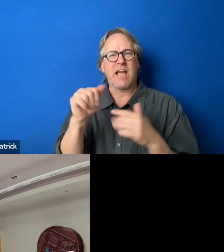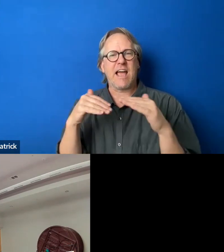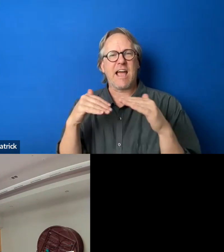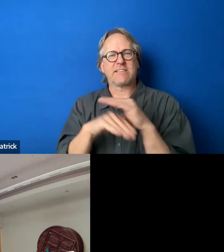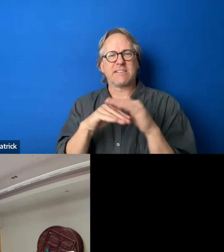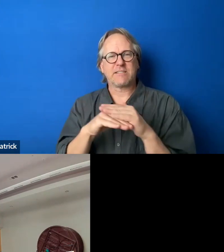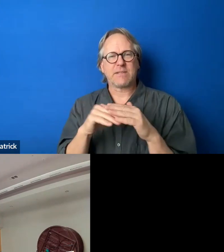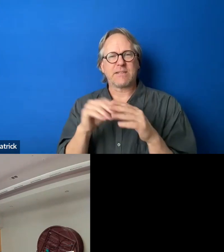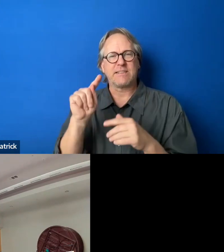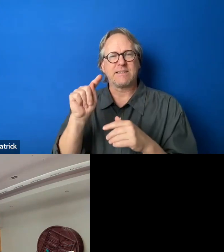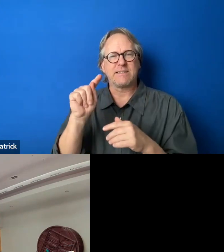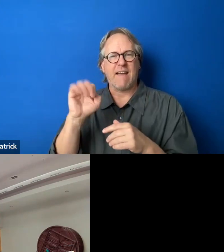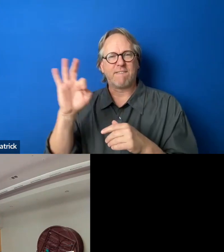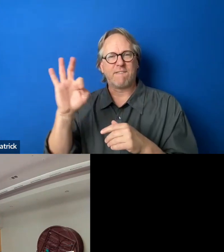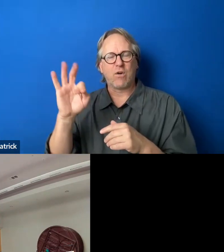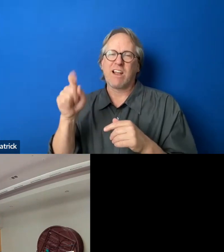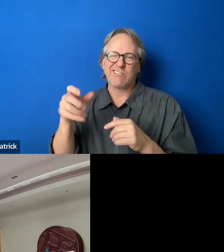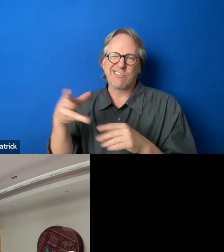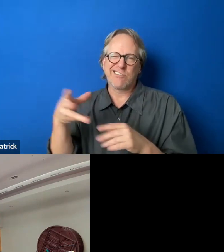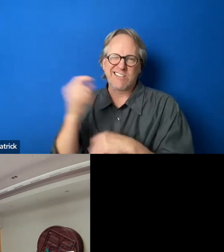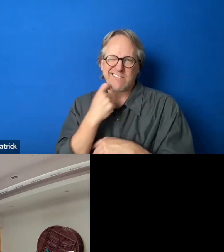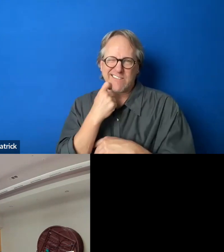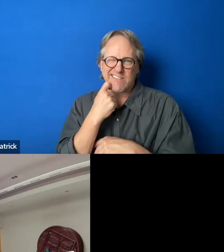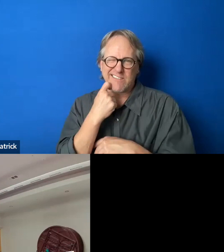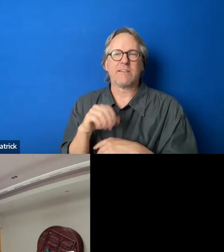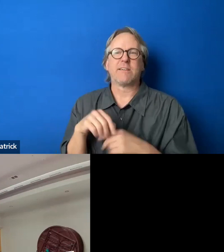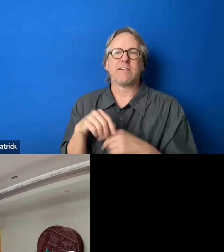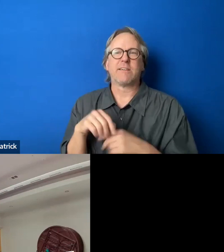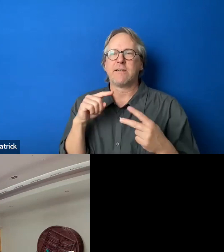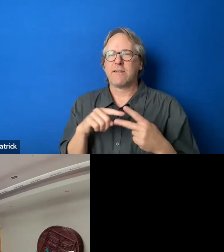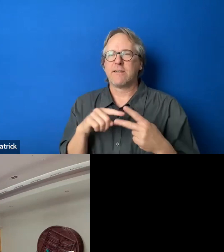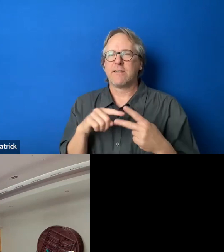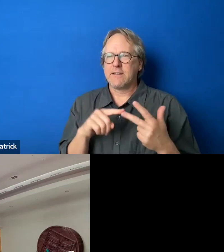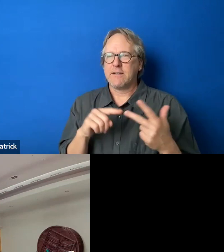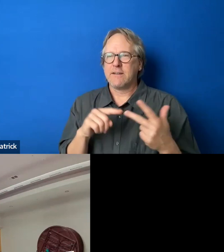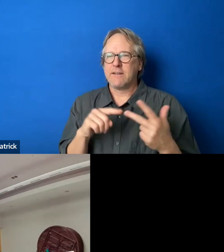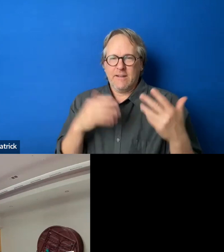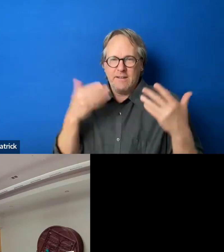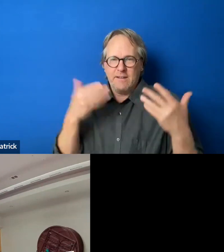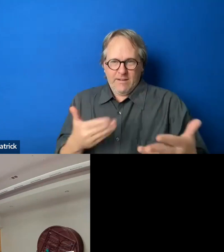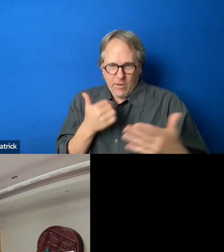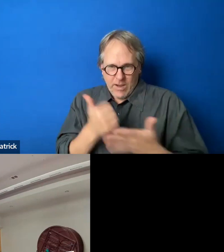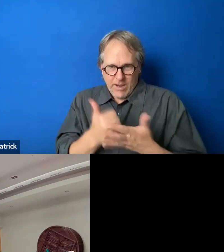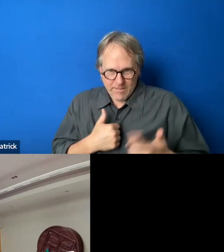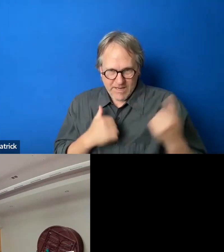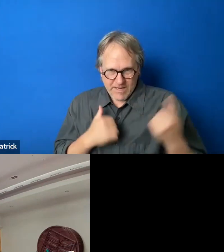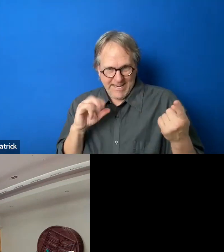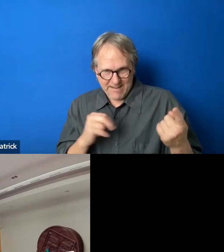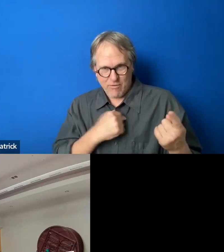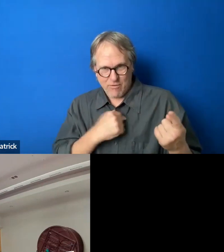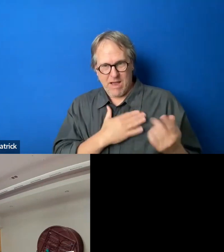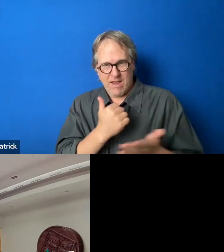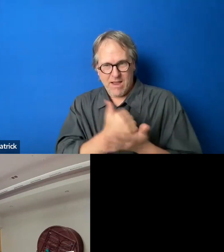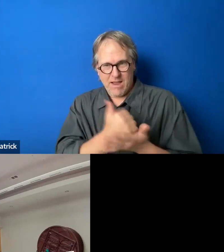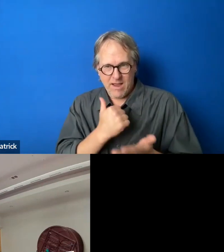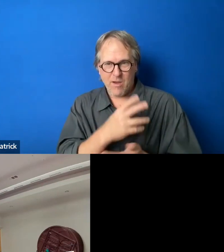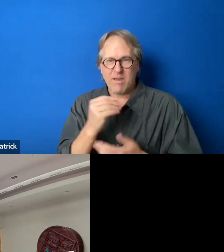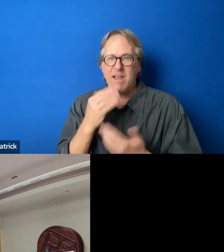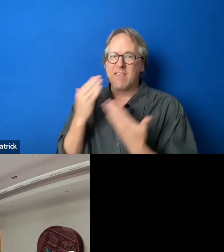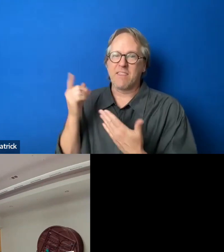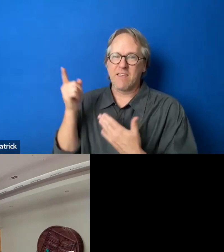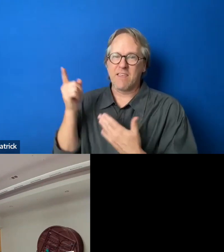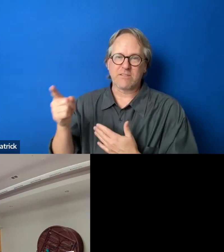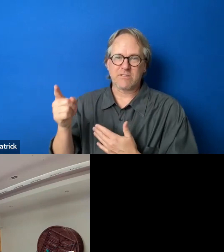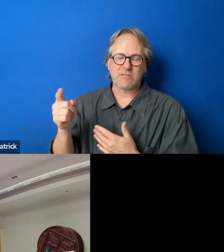ago. Thank you very much to Deborah Nunez, David's amazing wife, for being here to help. Yay. And thank you to Rev. Jen Young